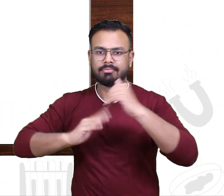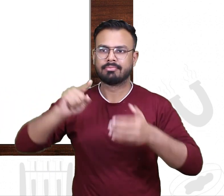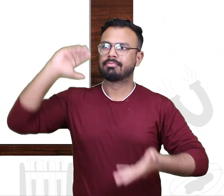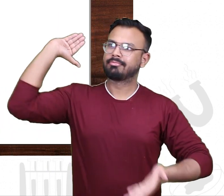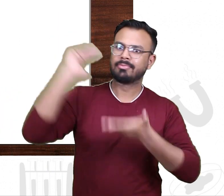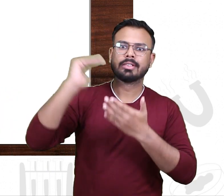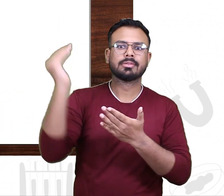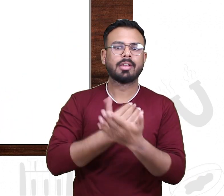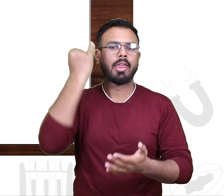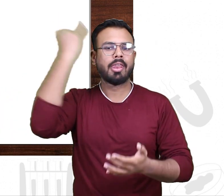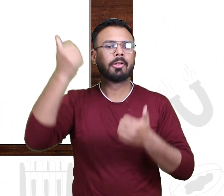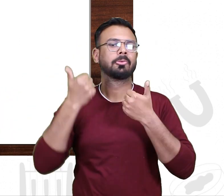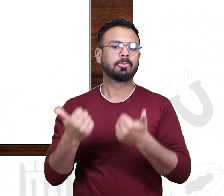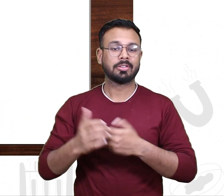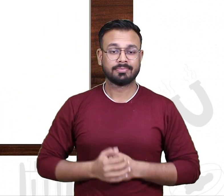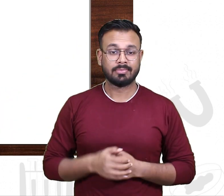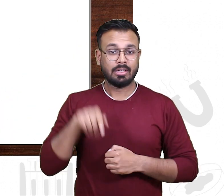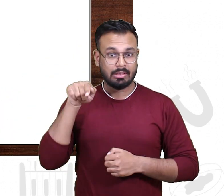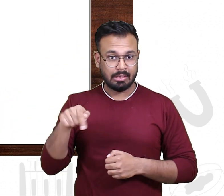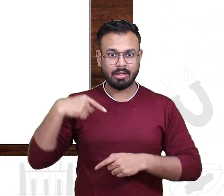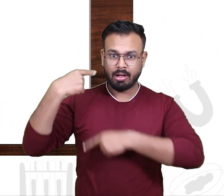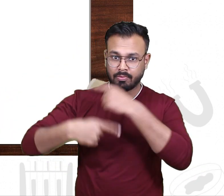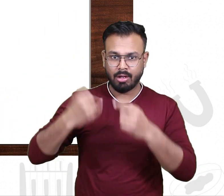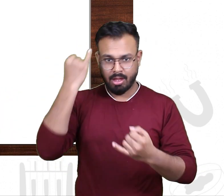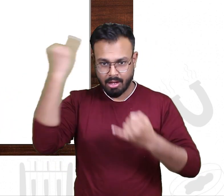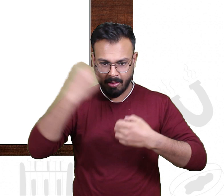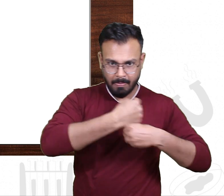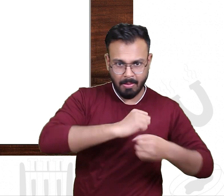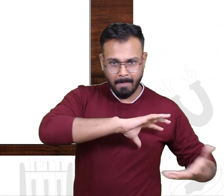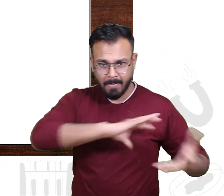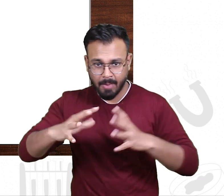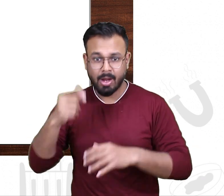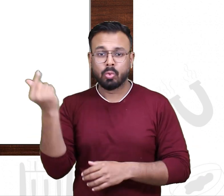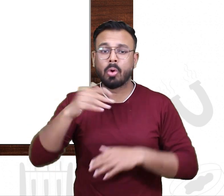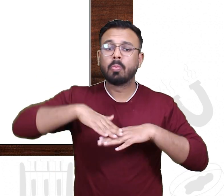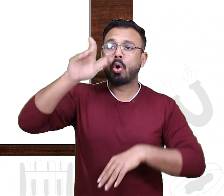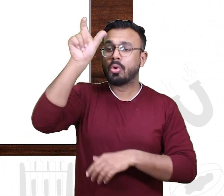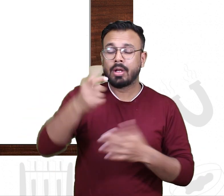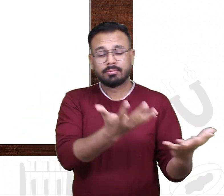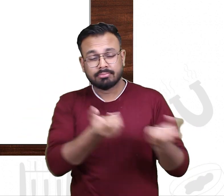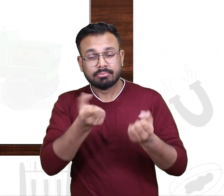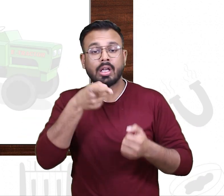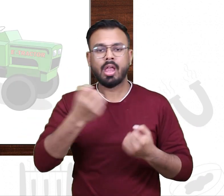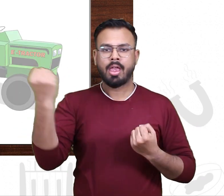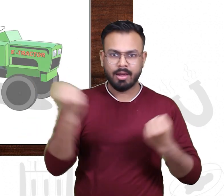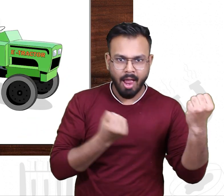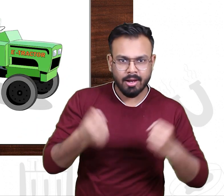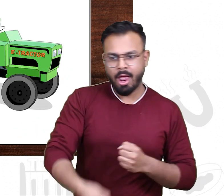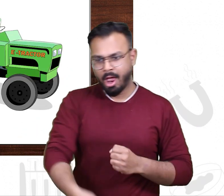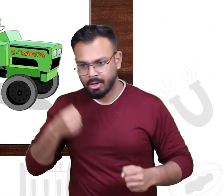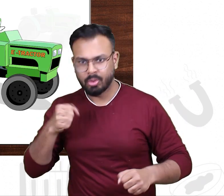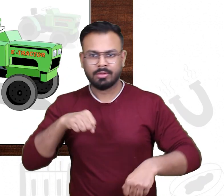initiative. Presently, many innovation and development works are carried out in the field of passenger vehicles. As India is